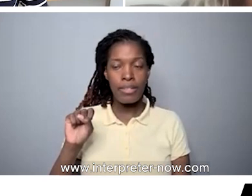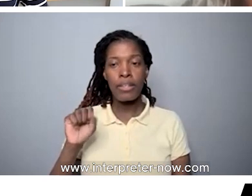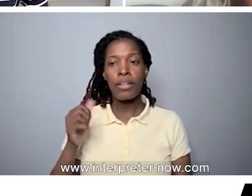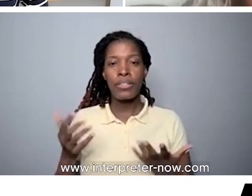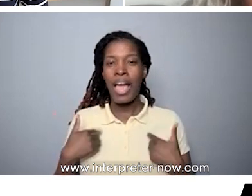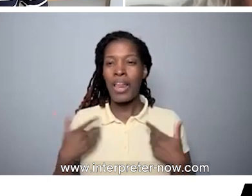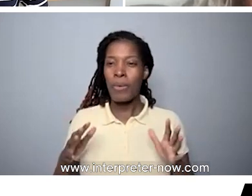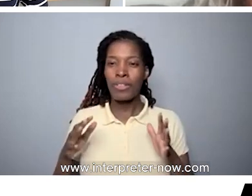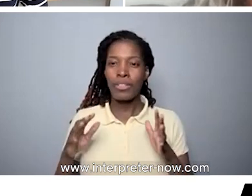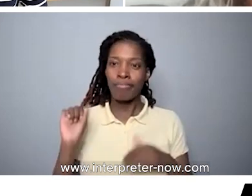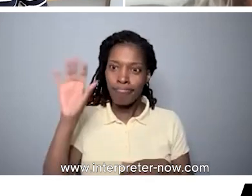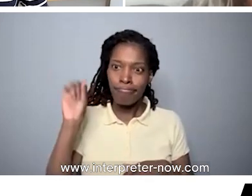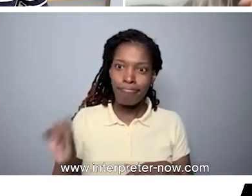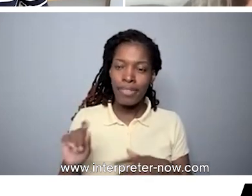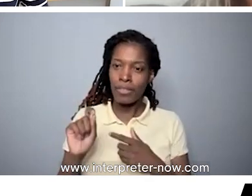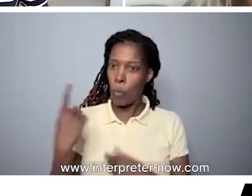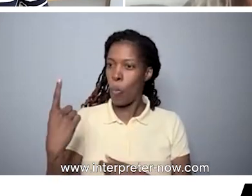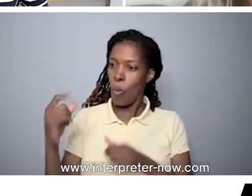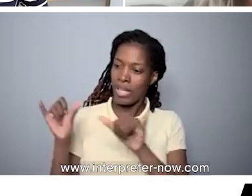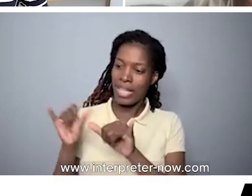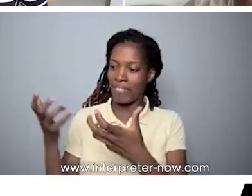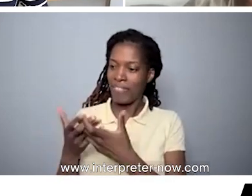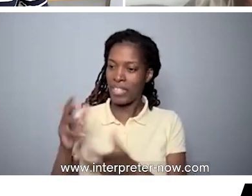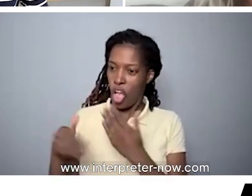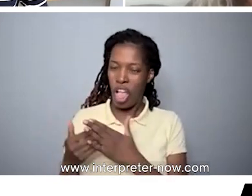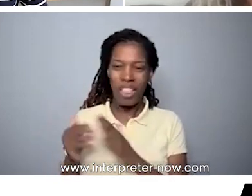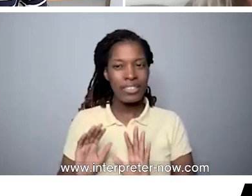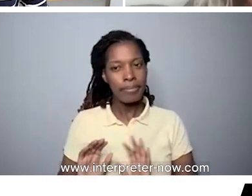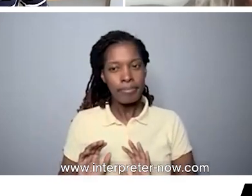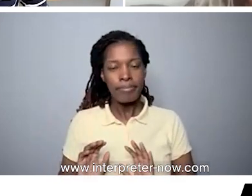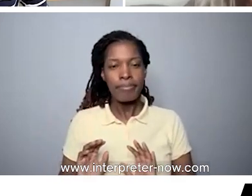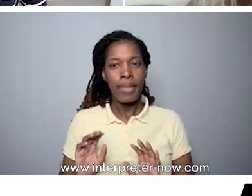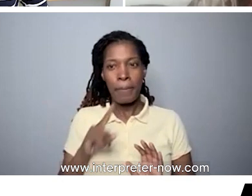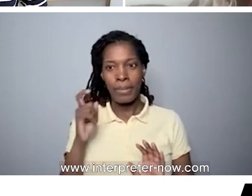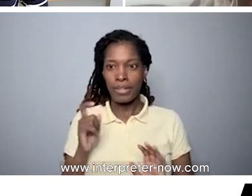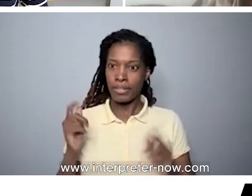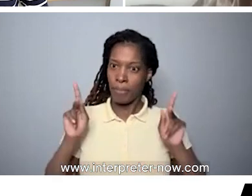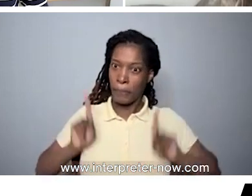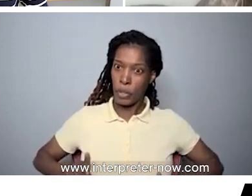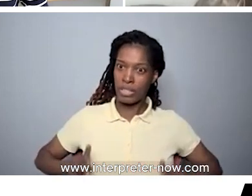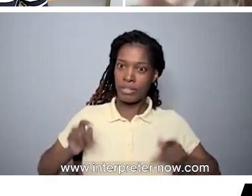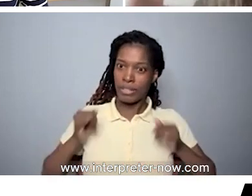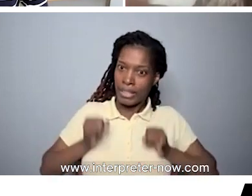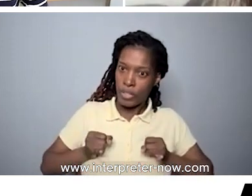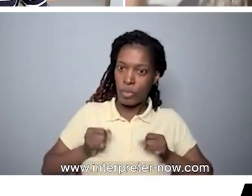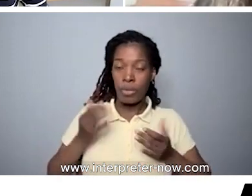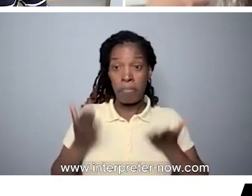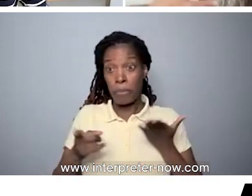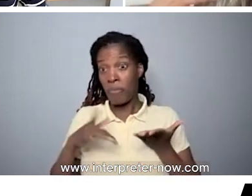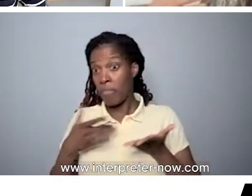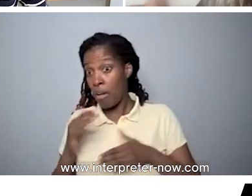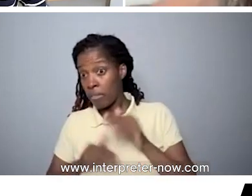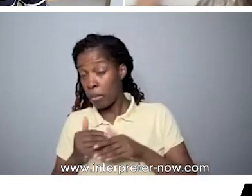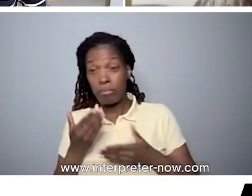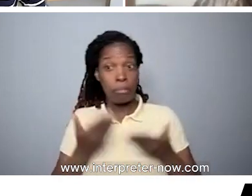play. So again, if I give examples, I just don't want to like presume that it's a one size fits all, because again, and then who you